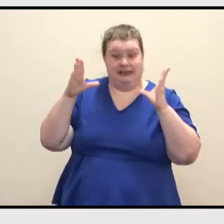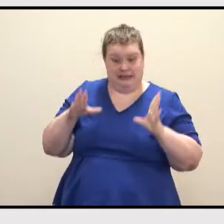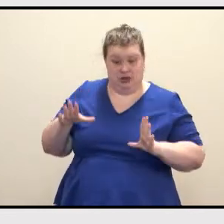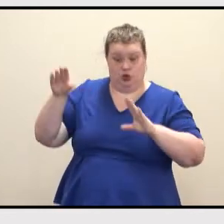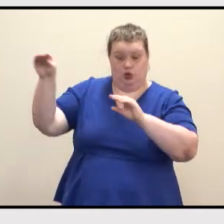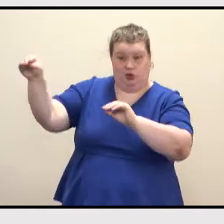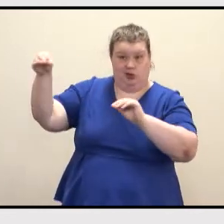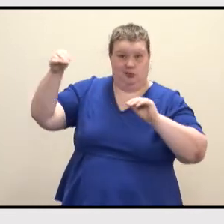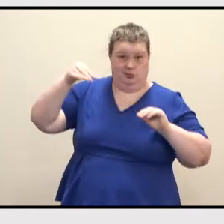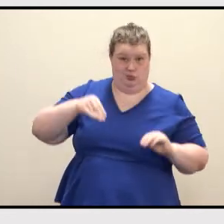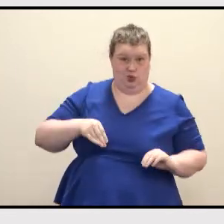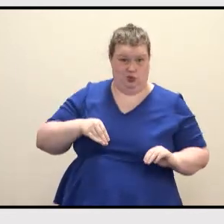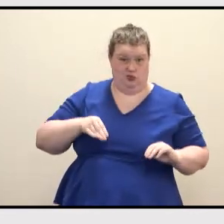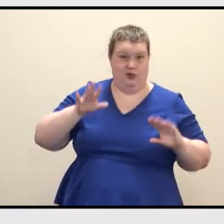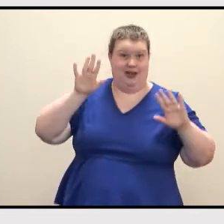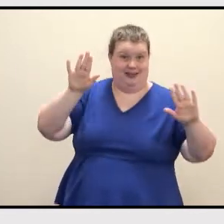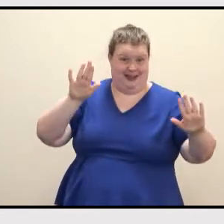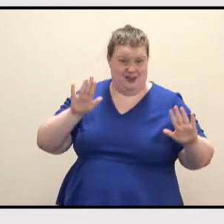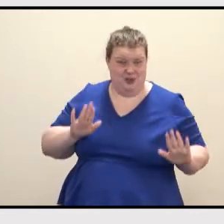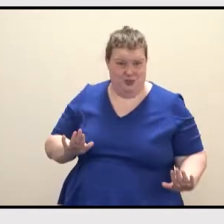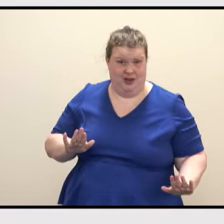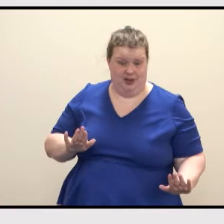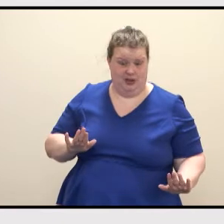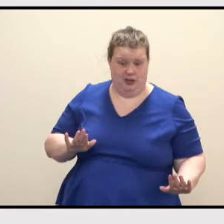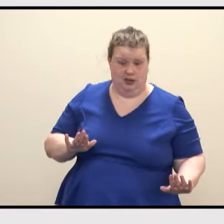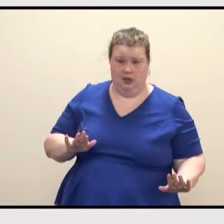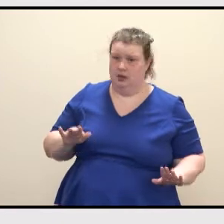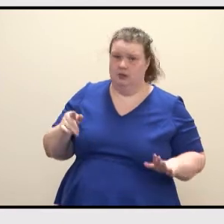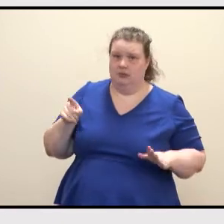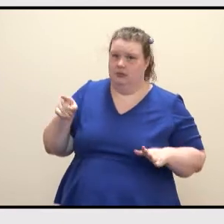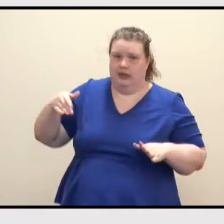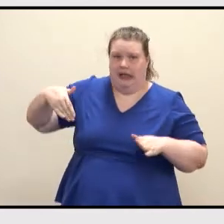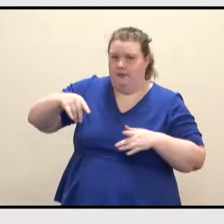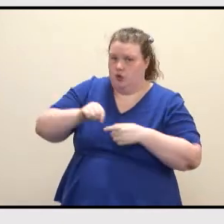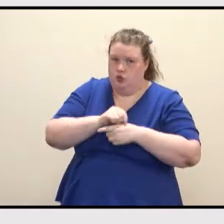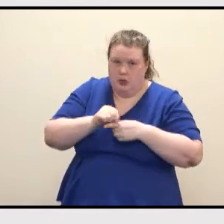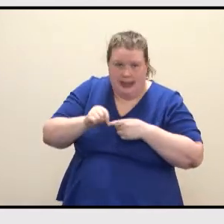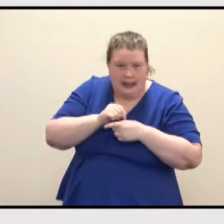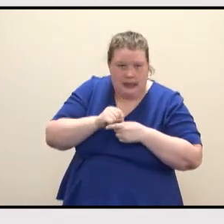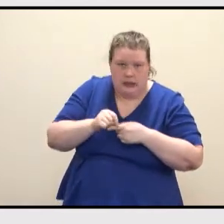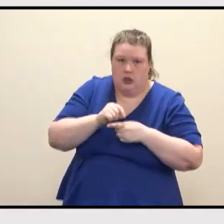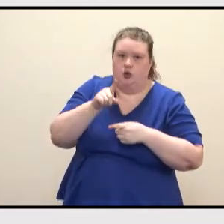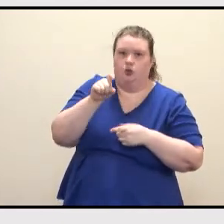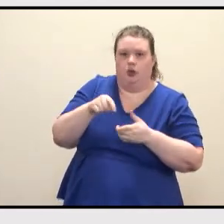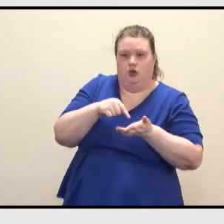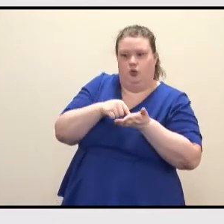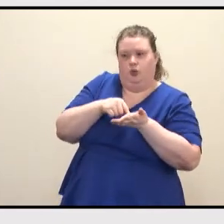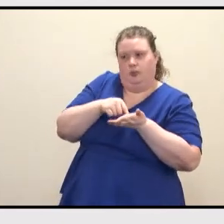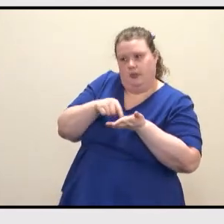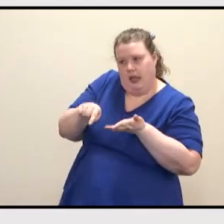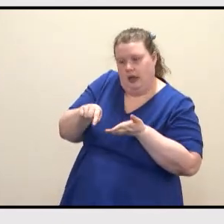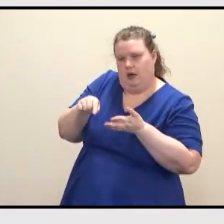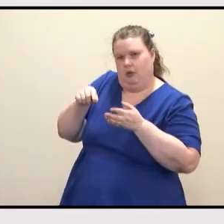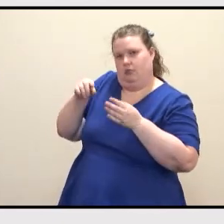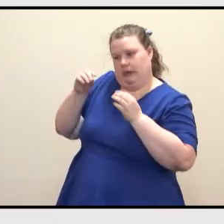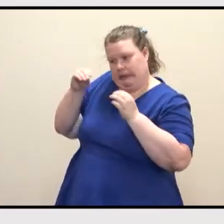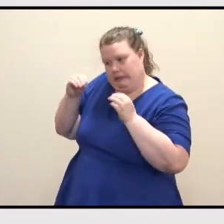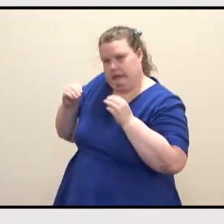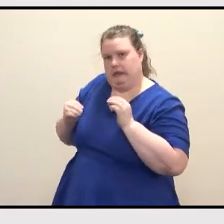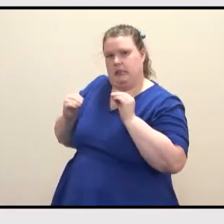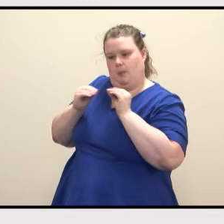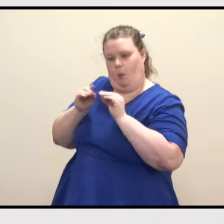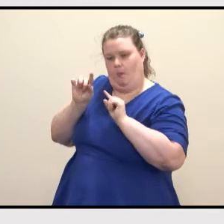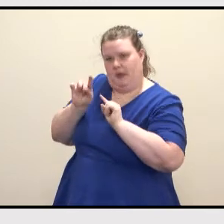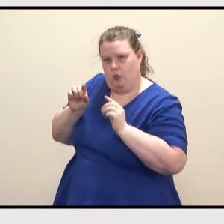here. That's great, but you have to remember that they're not as trained, that you have to invest a lot more into those 0-year teachers.